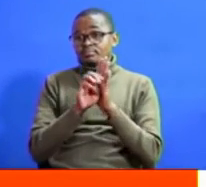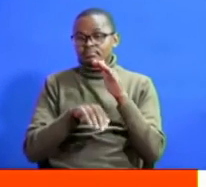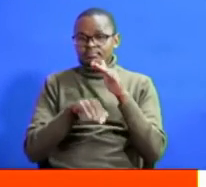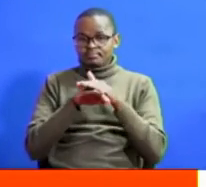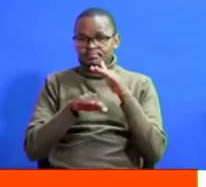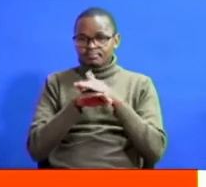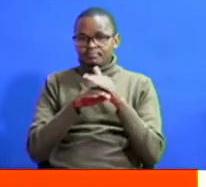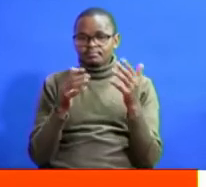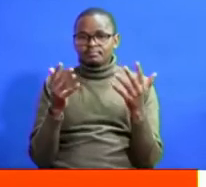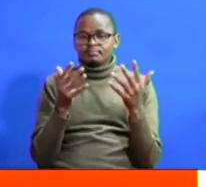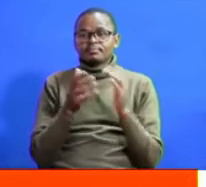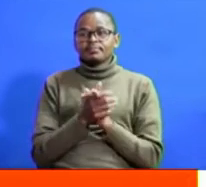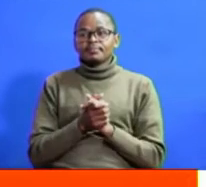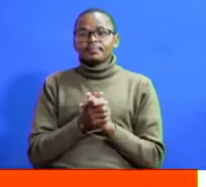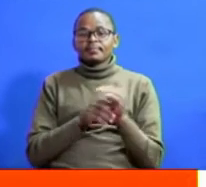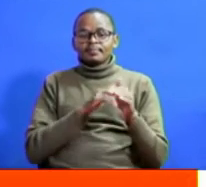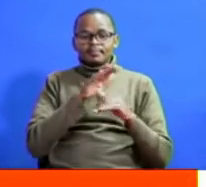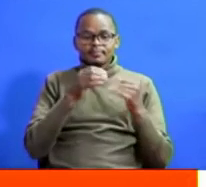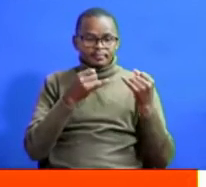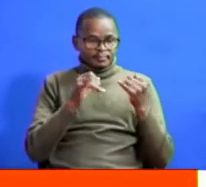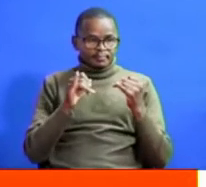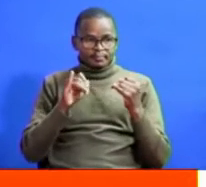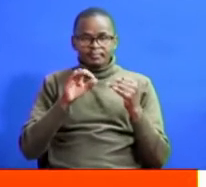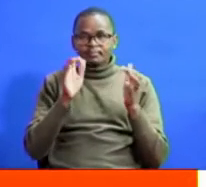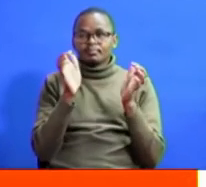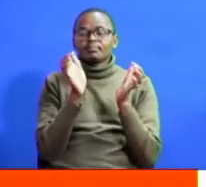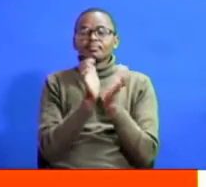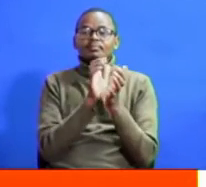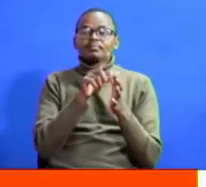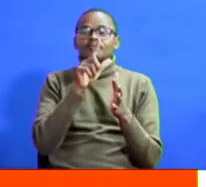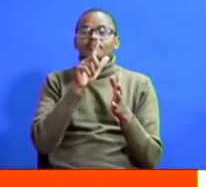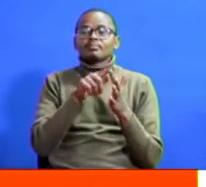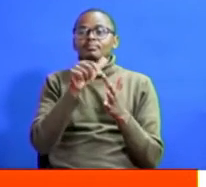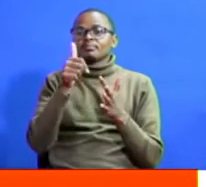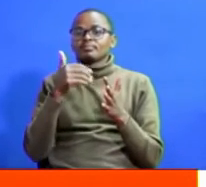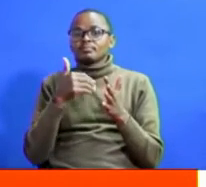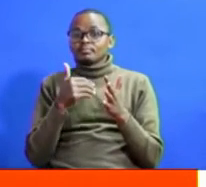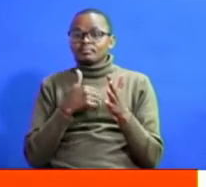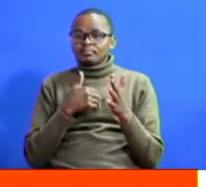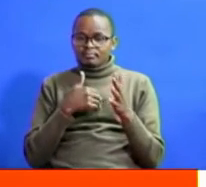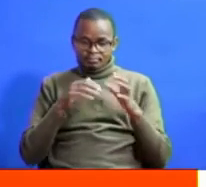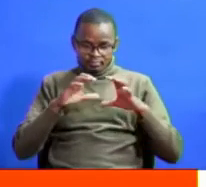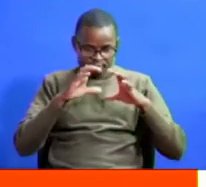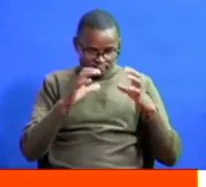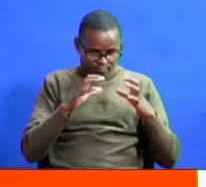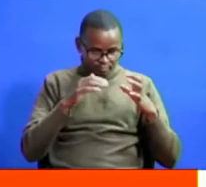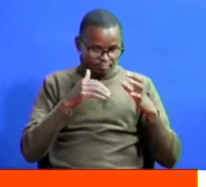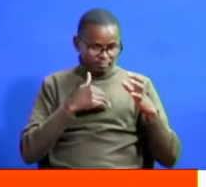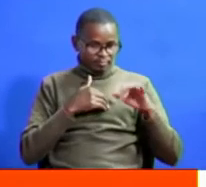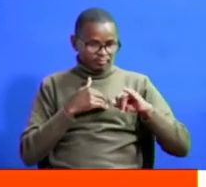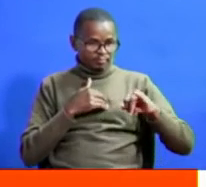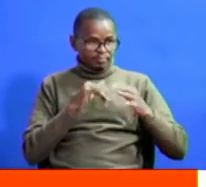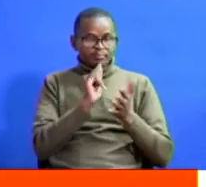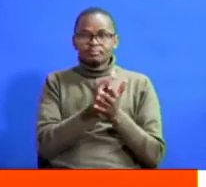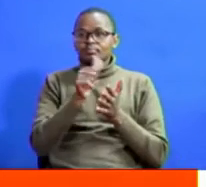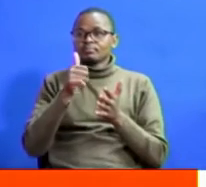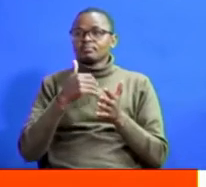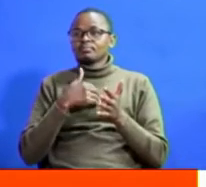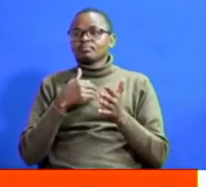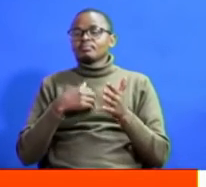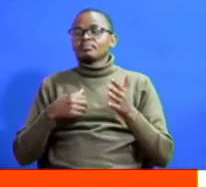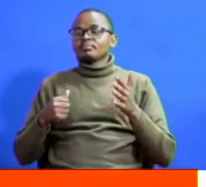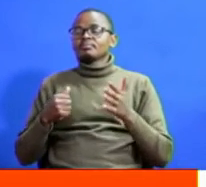play, where while everybody's playing in the field, and then suddenly when somebody has the ball, he's being asked to leave it so that somebody else have to kick